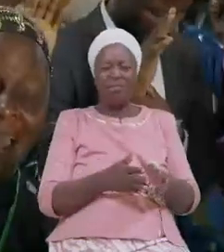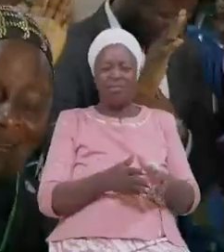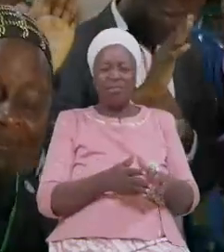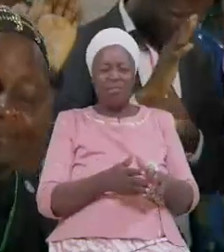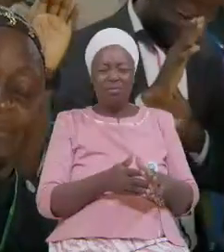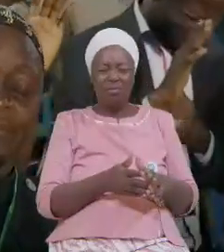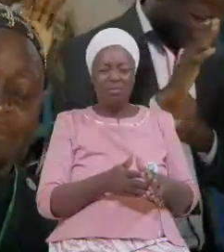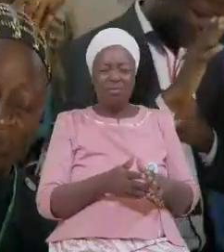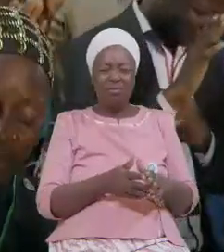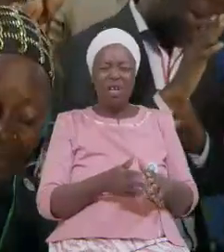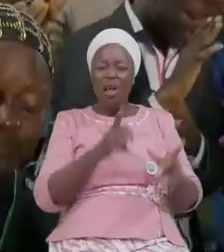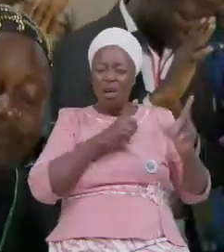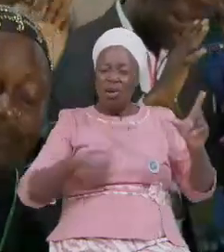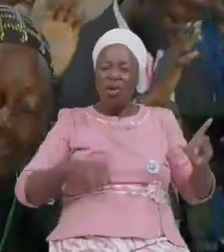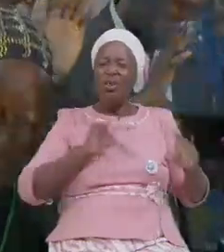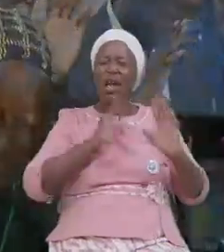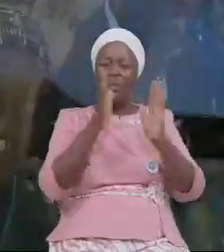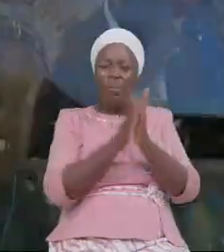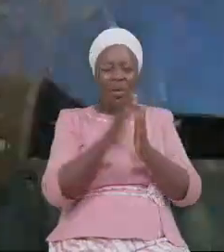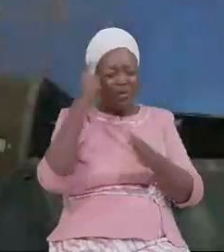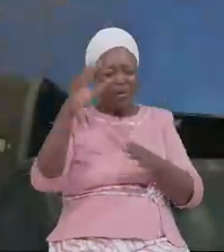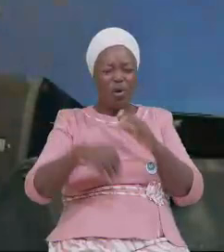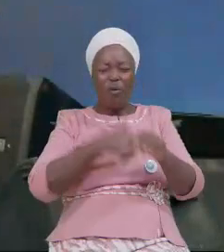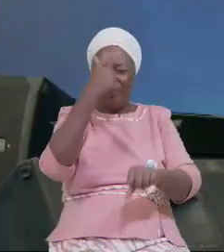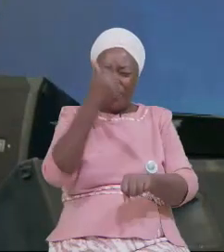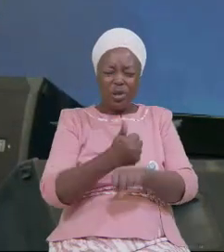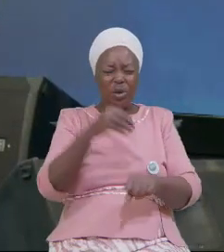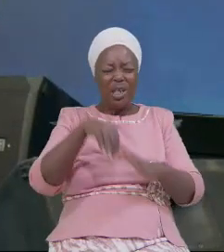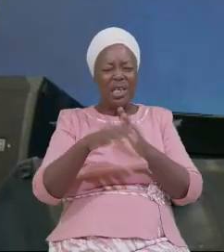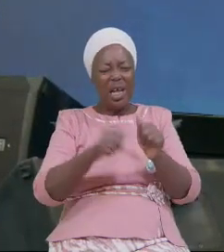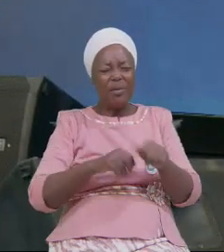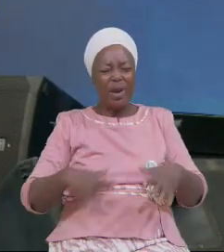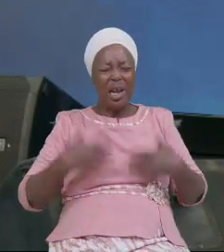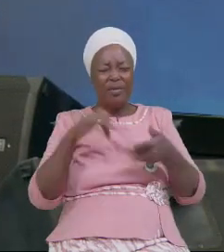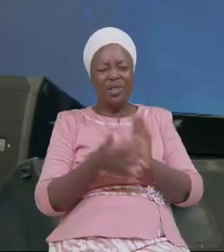Lord, I pray for confirmation in every life,